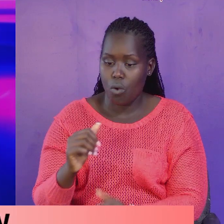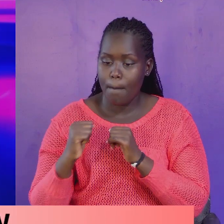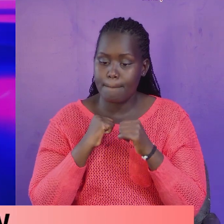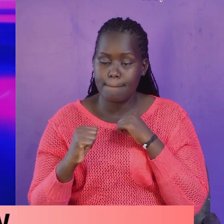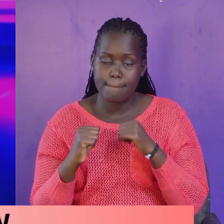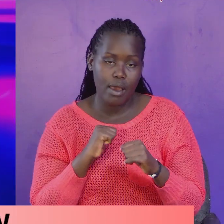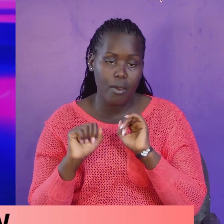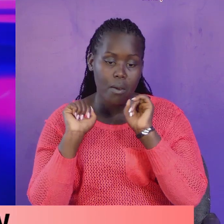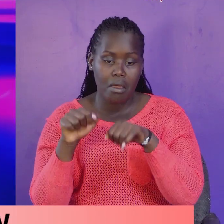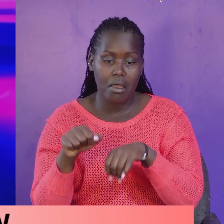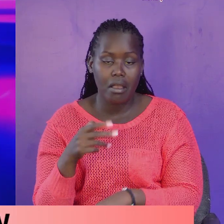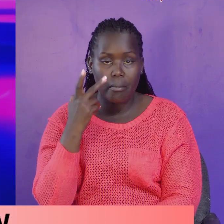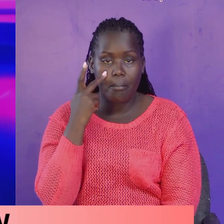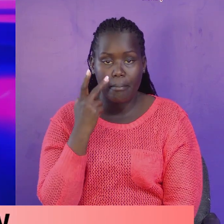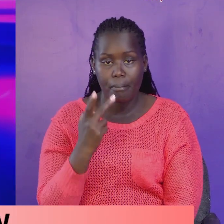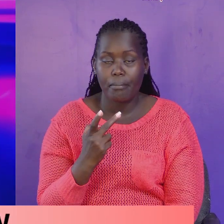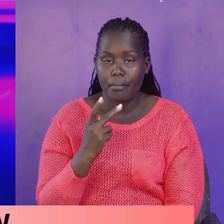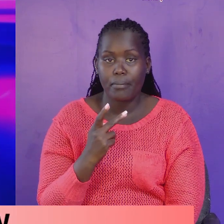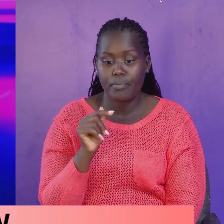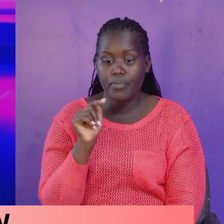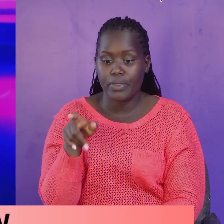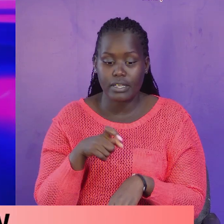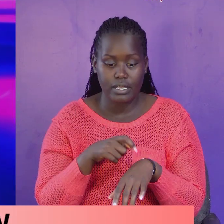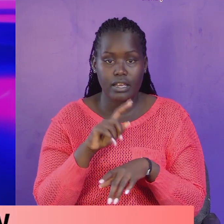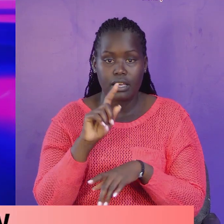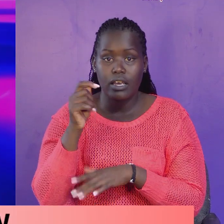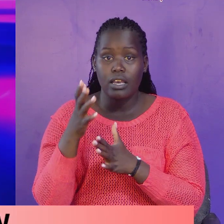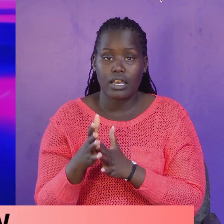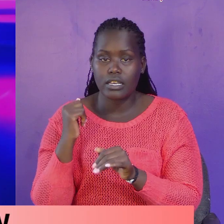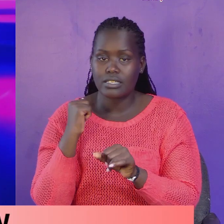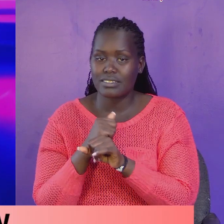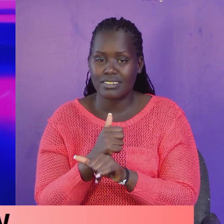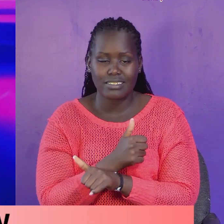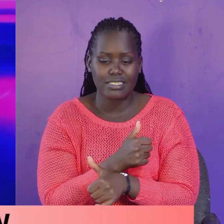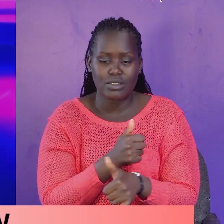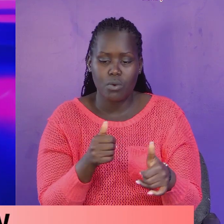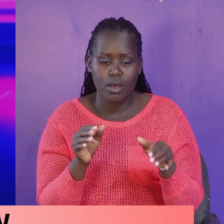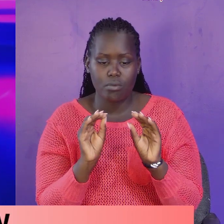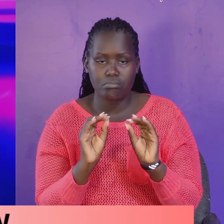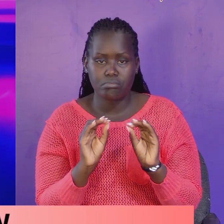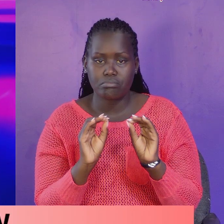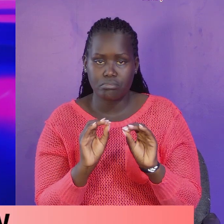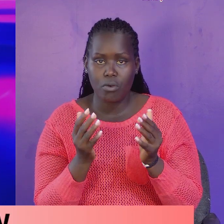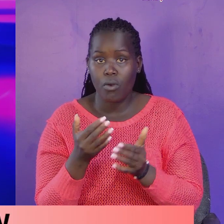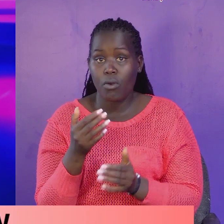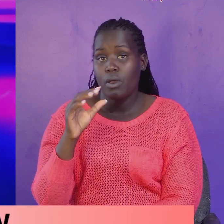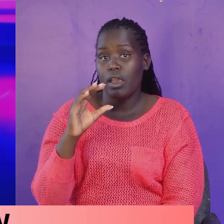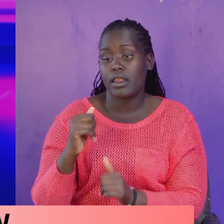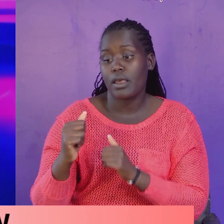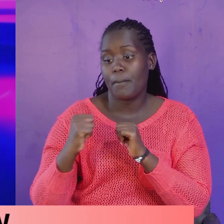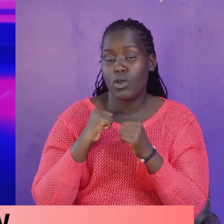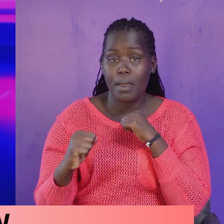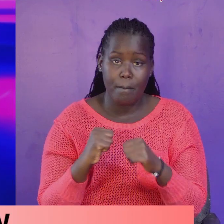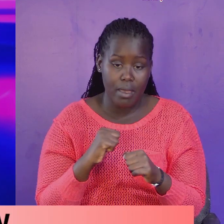We can see that this time Kenyans didn't perform so well in the Chicago Marathon. Yeah.